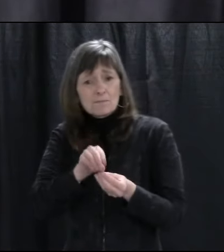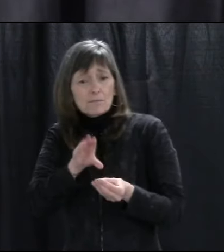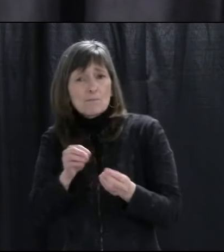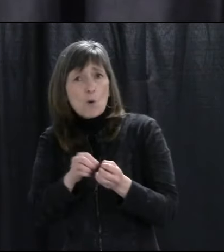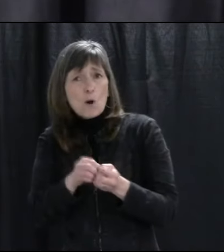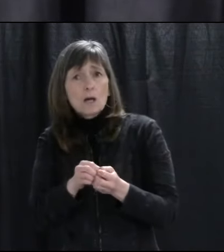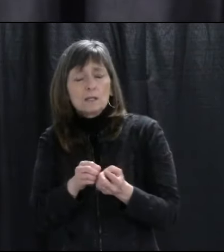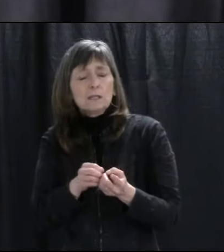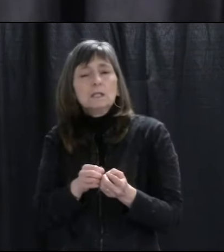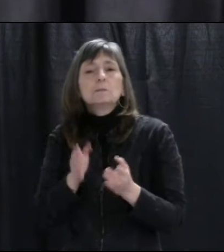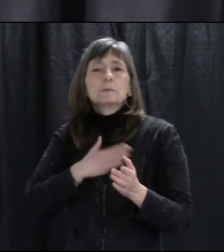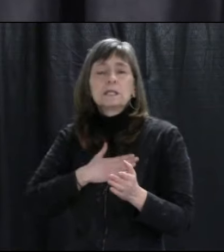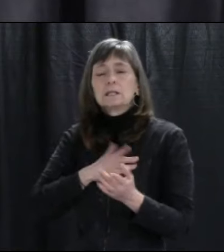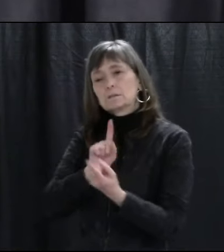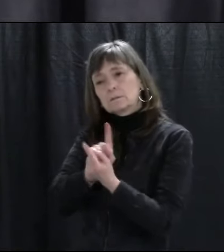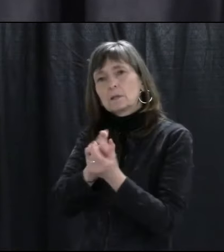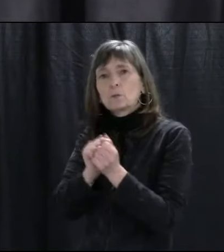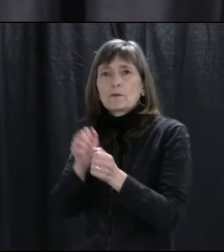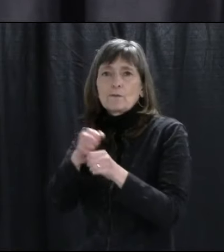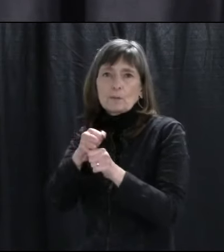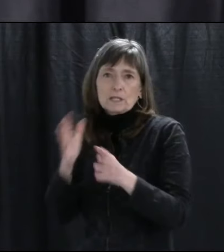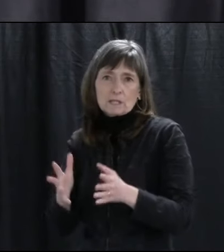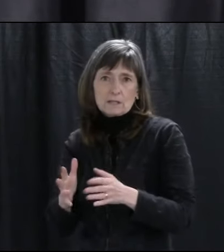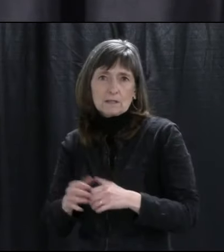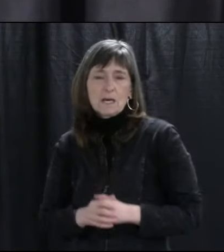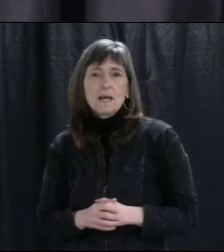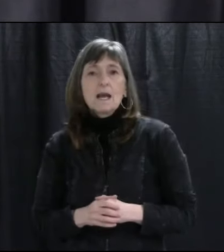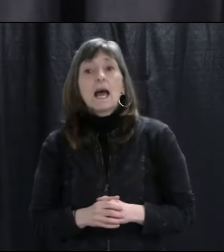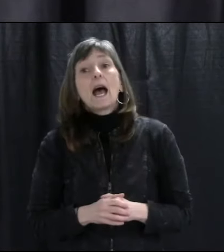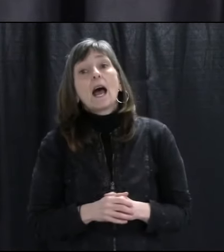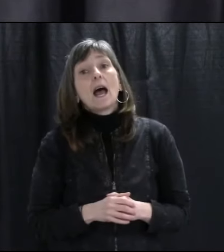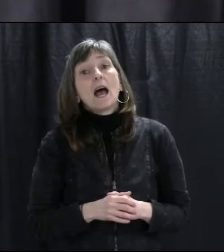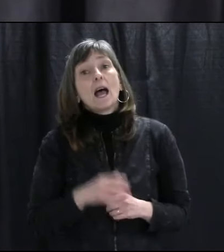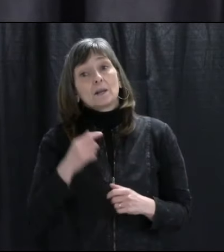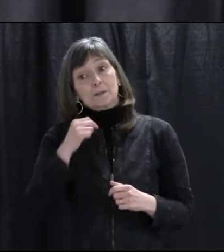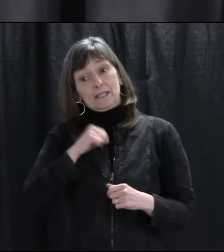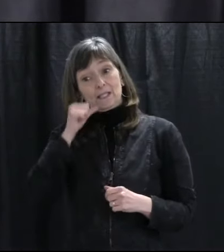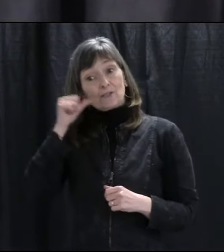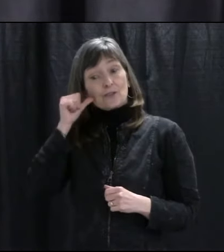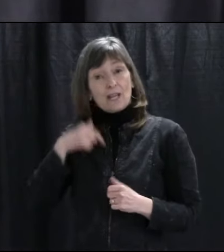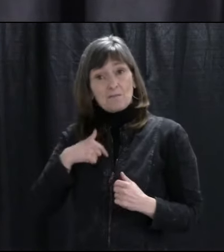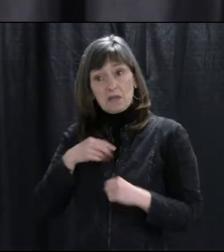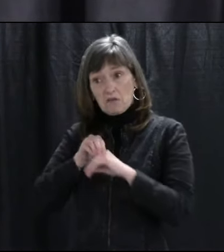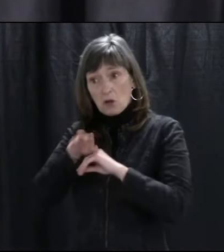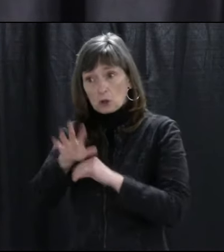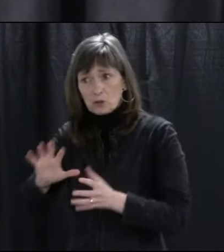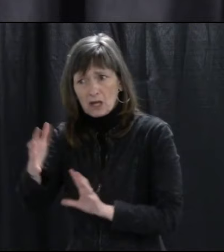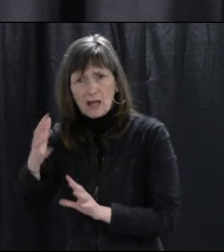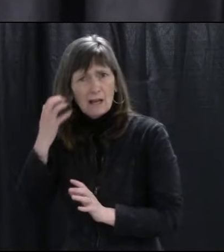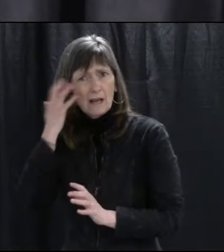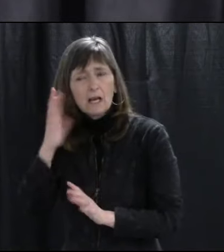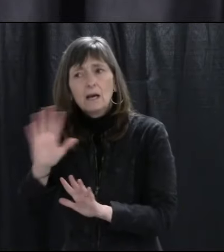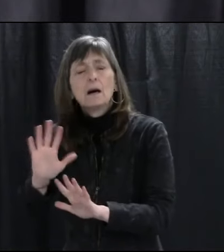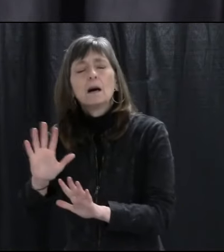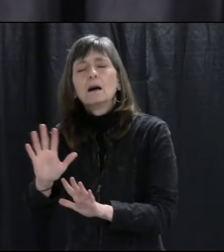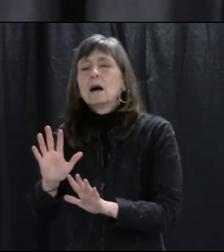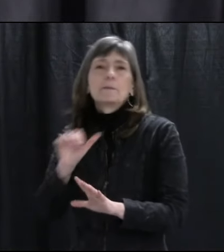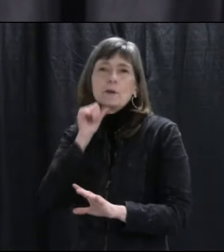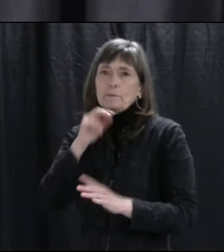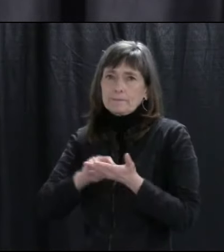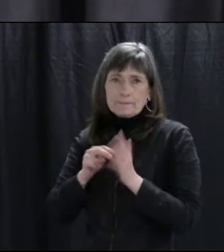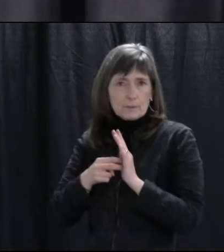said yesterday bugged you as a pharmacist, please accept my apologies. That was not my intention. You are crucial to the healthcare